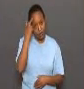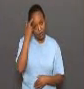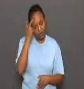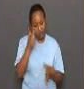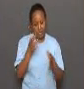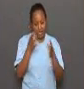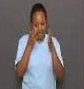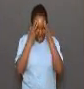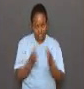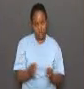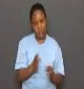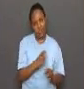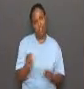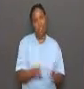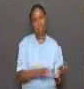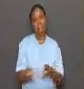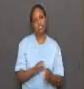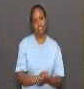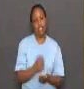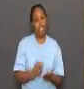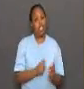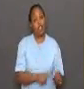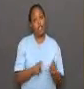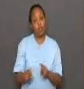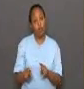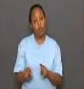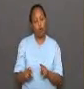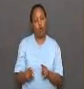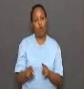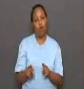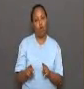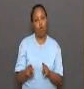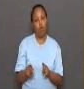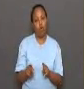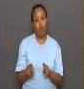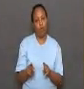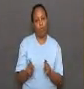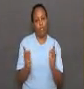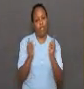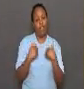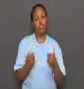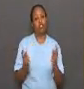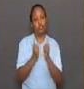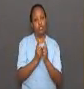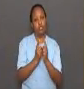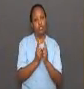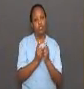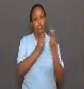actions and decisions. This brings us to the relationship